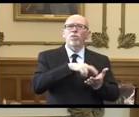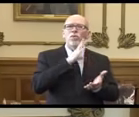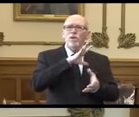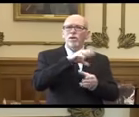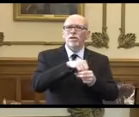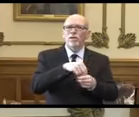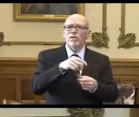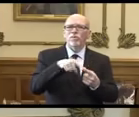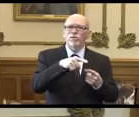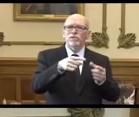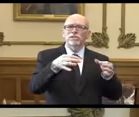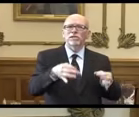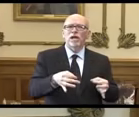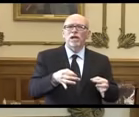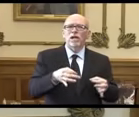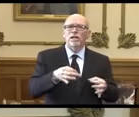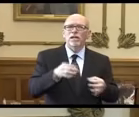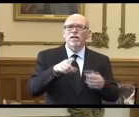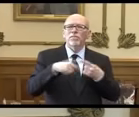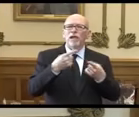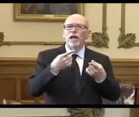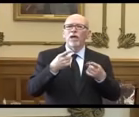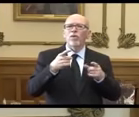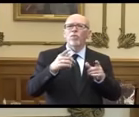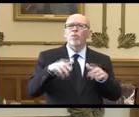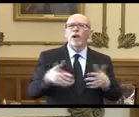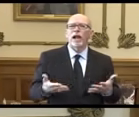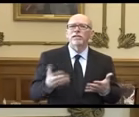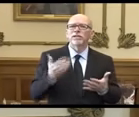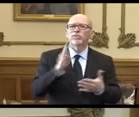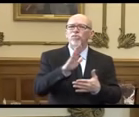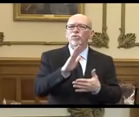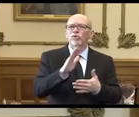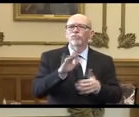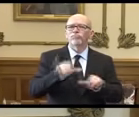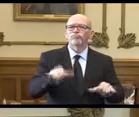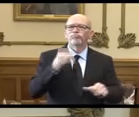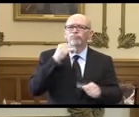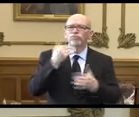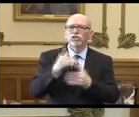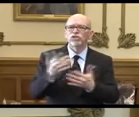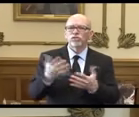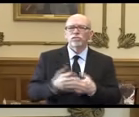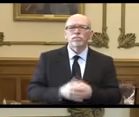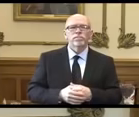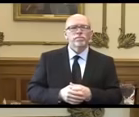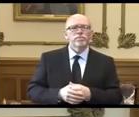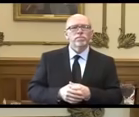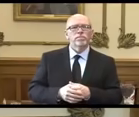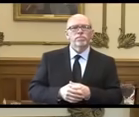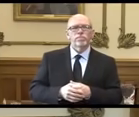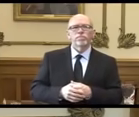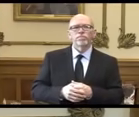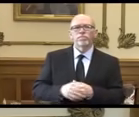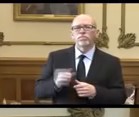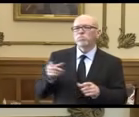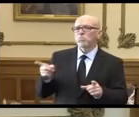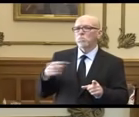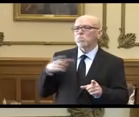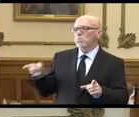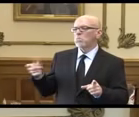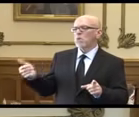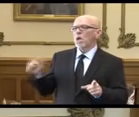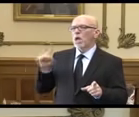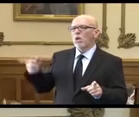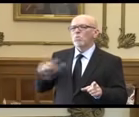when you decide about relaxing restrictions. Thank you. Yeah, Dr. Dan, you want to take that, but sure. I will tell you this,